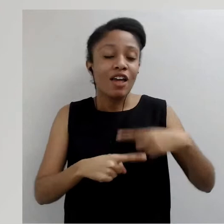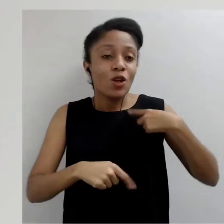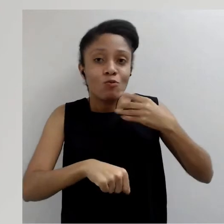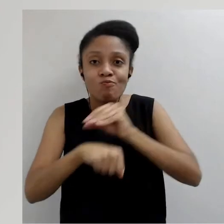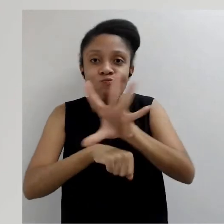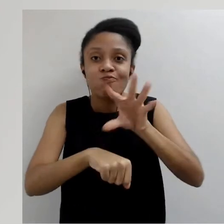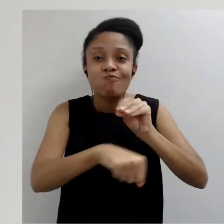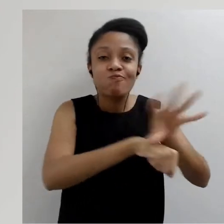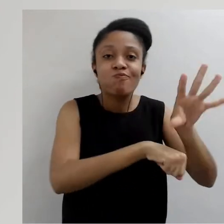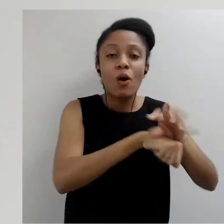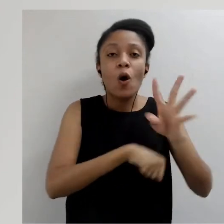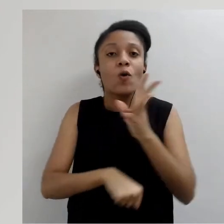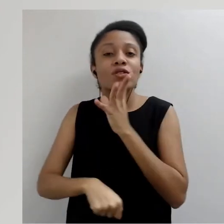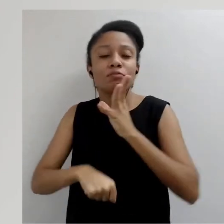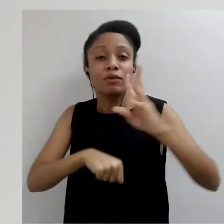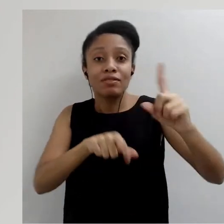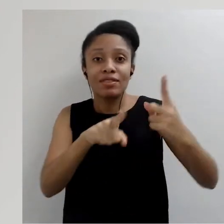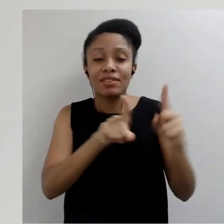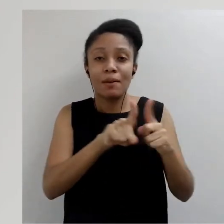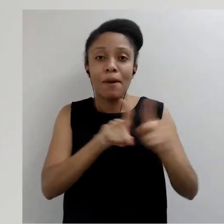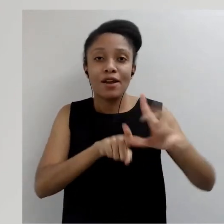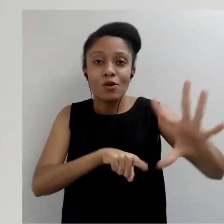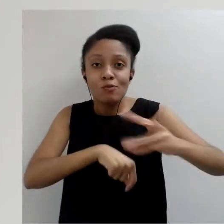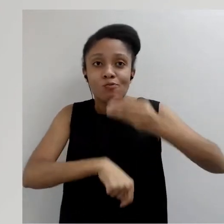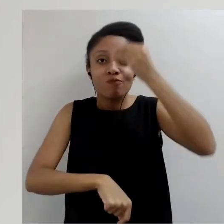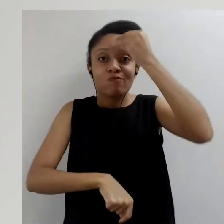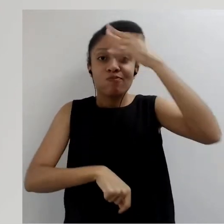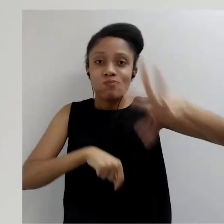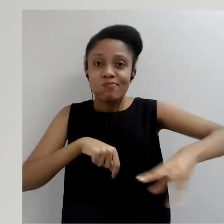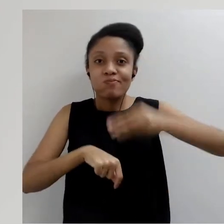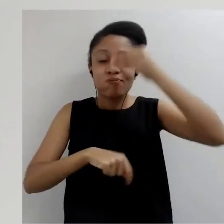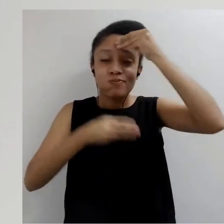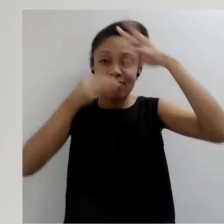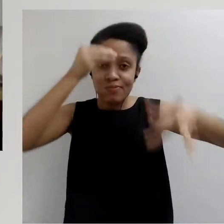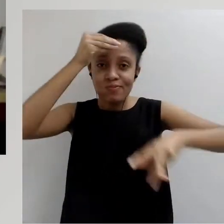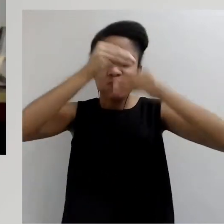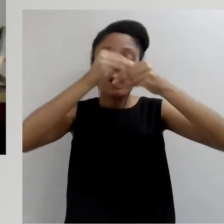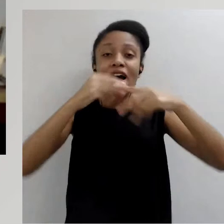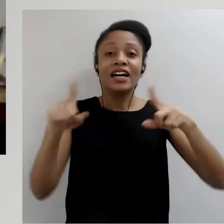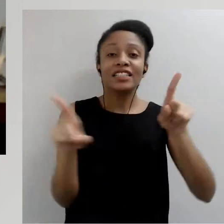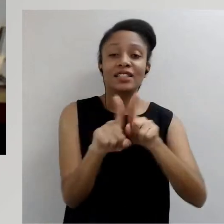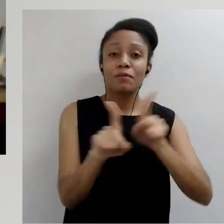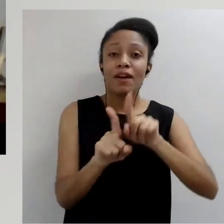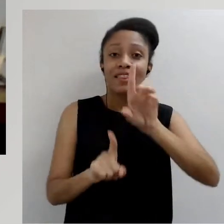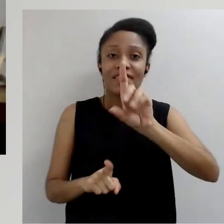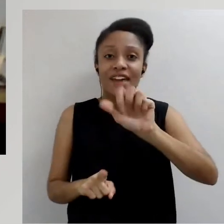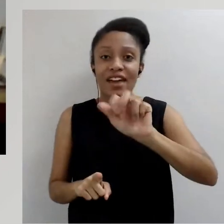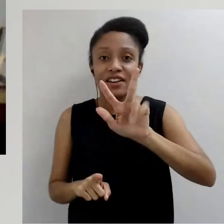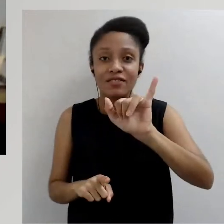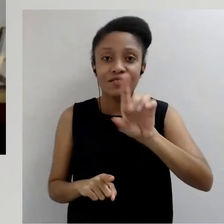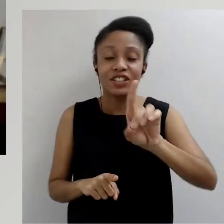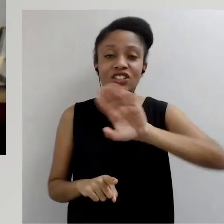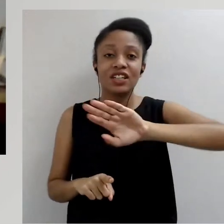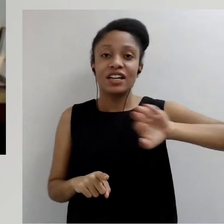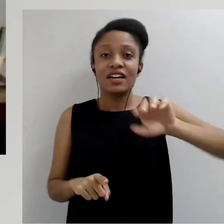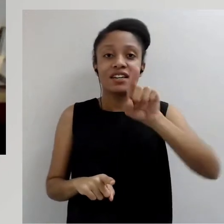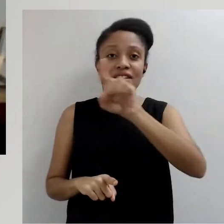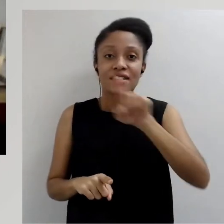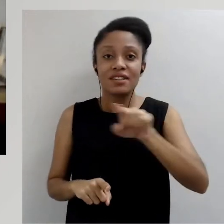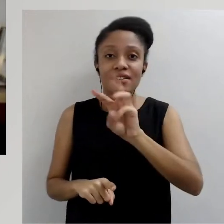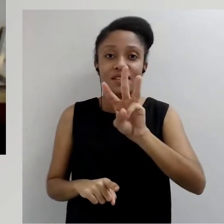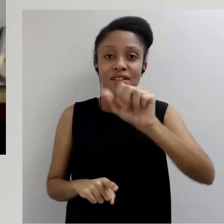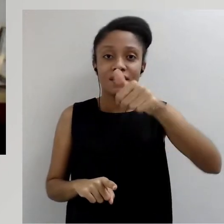to share this knowledge and to also be able to have David Zwang and Frank Romano here so we can